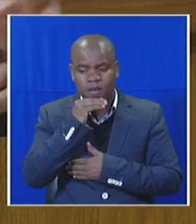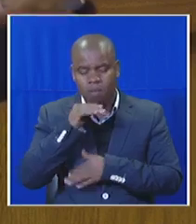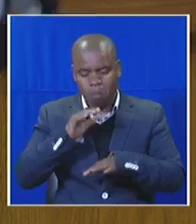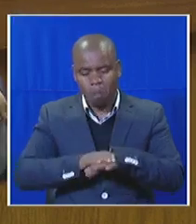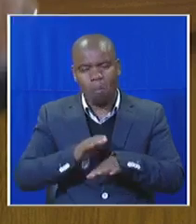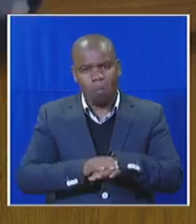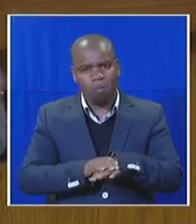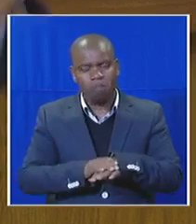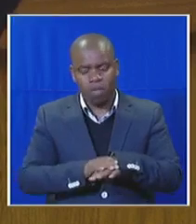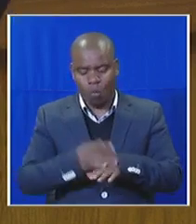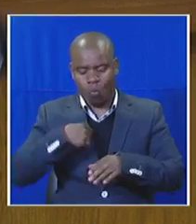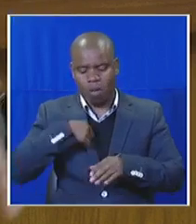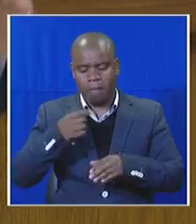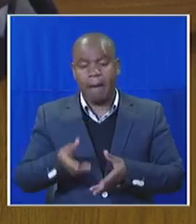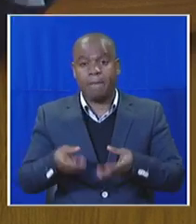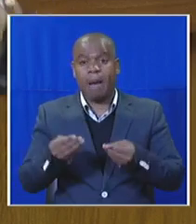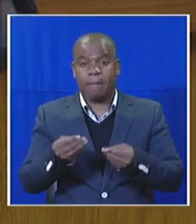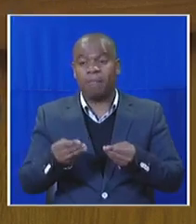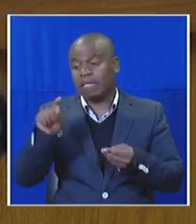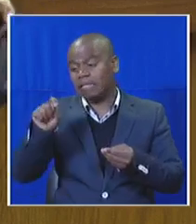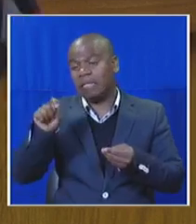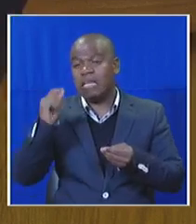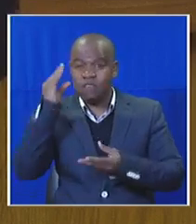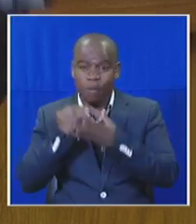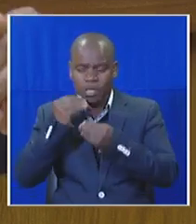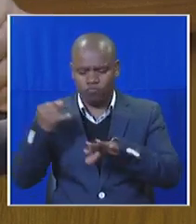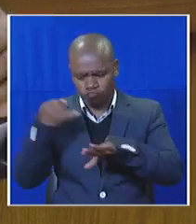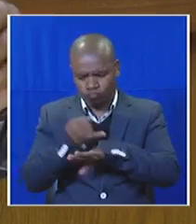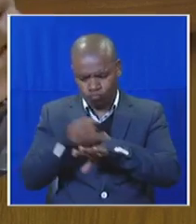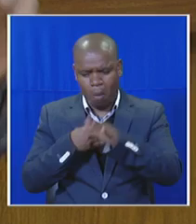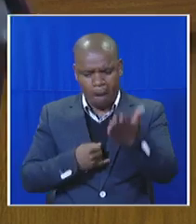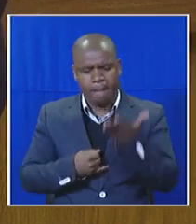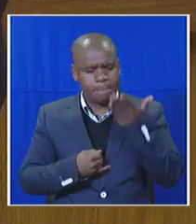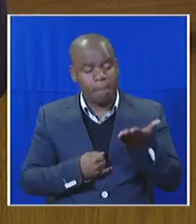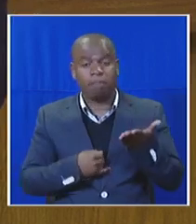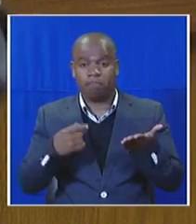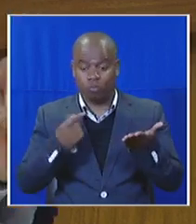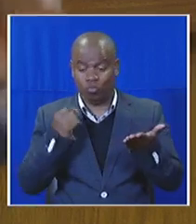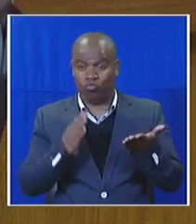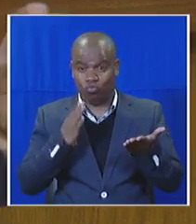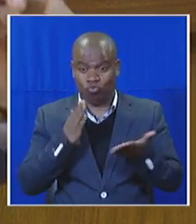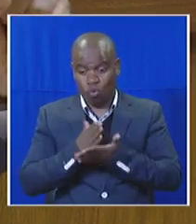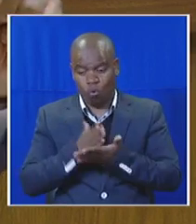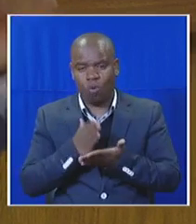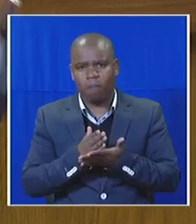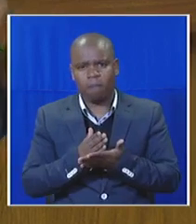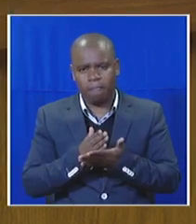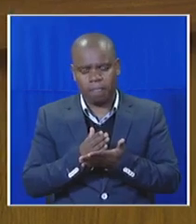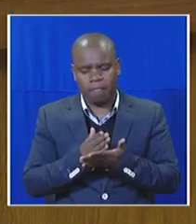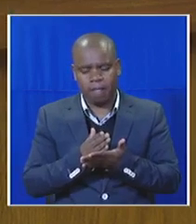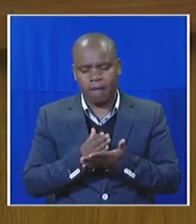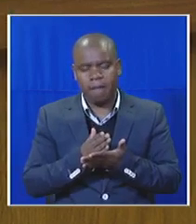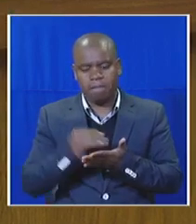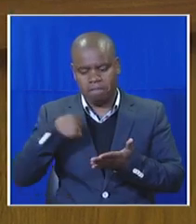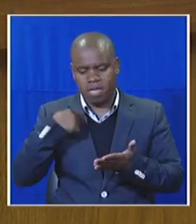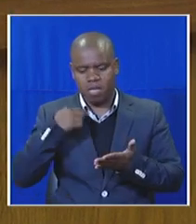Africa, we should get an automatic information as to what are the status to fight the